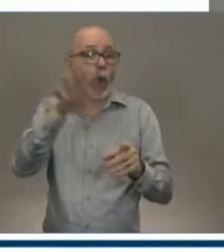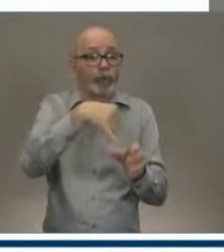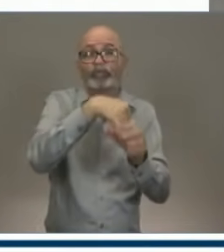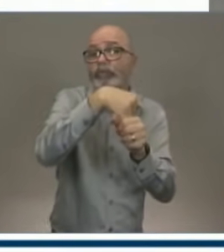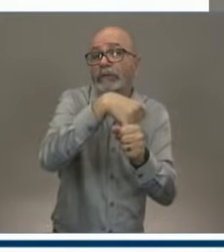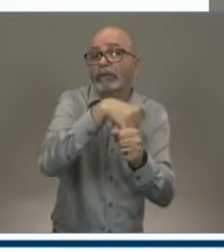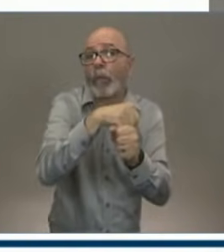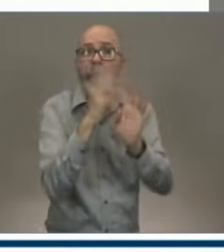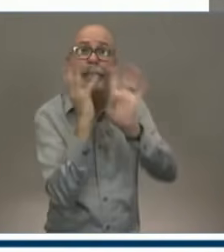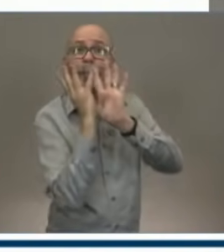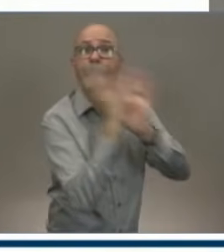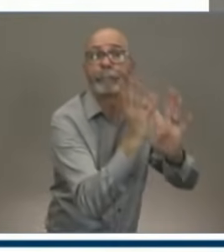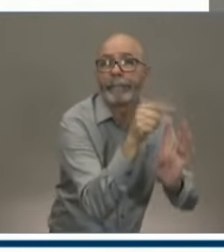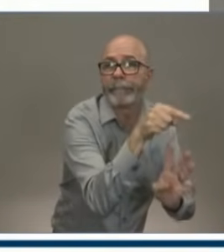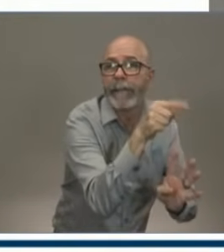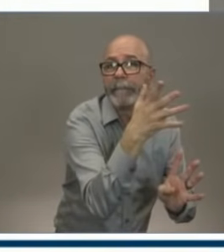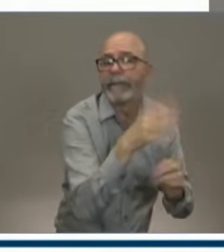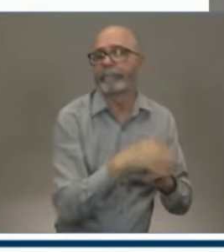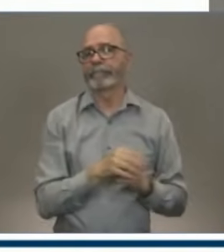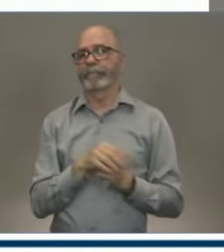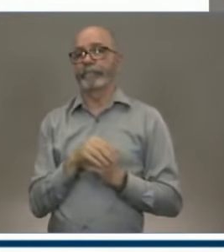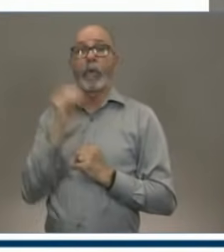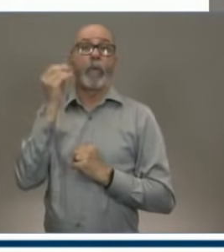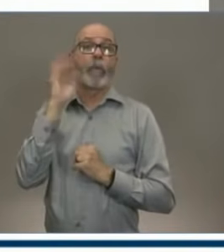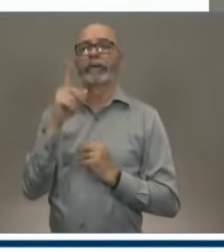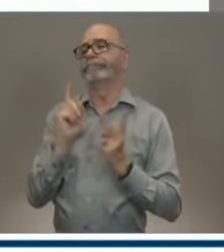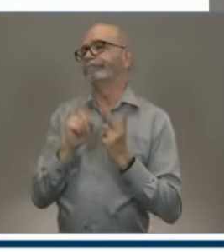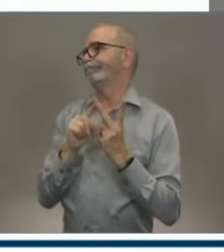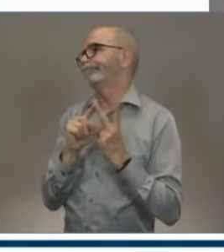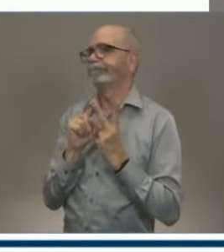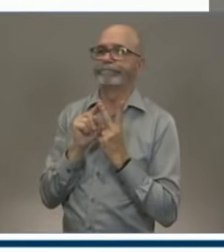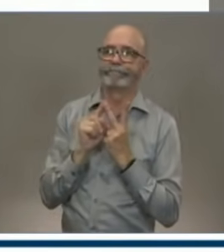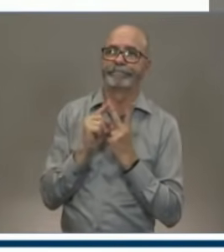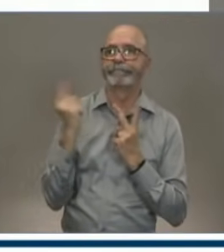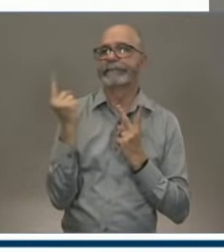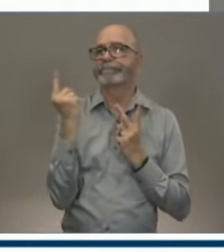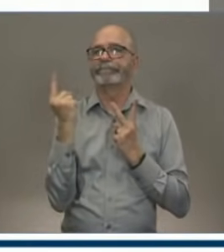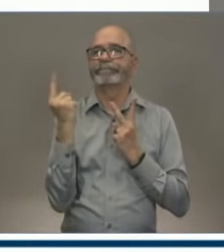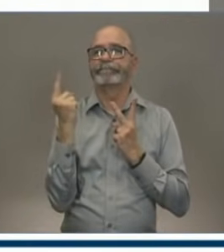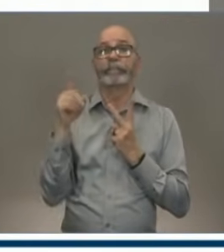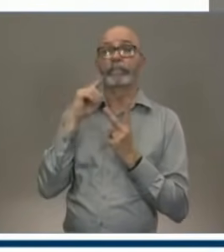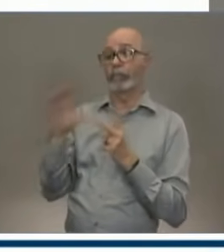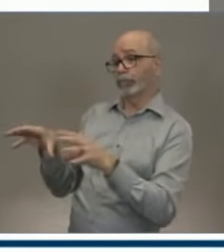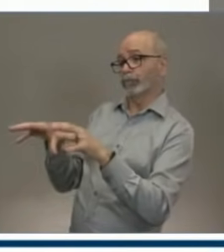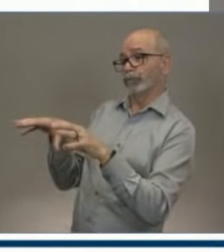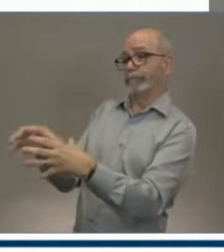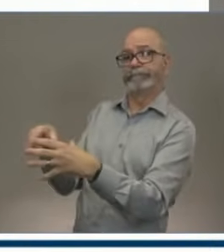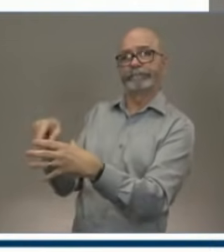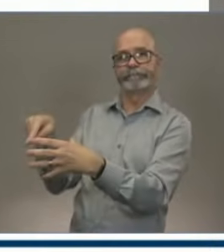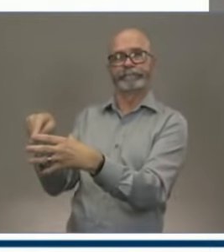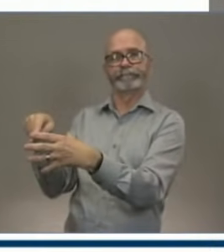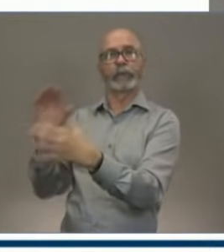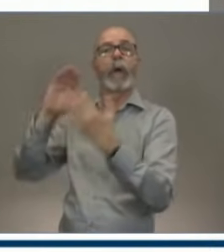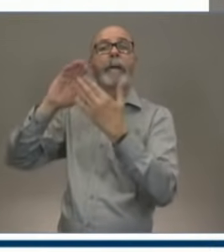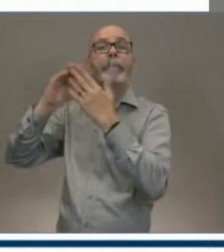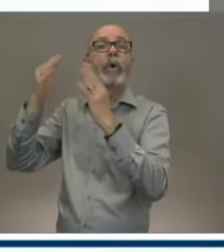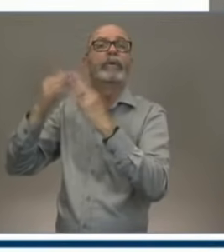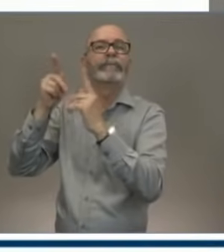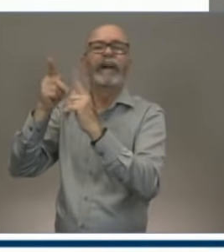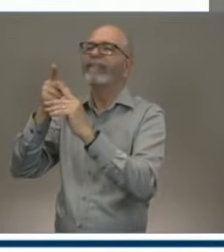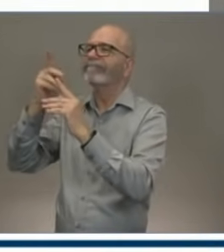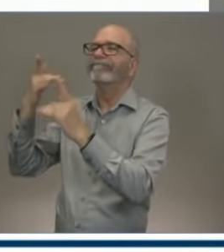with bringing a range of vaccine providers together in a community clinic using a community space. So as I